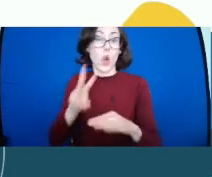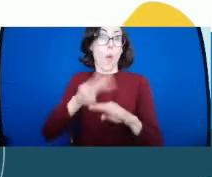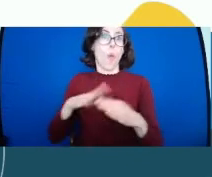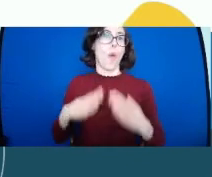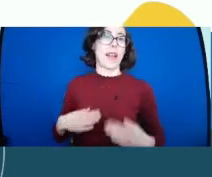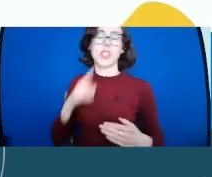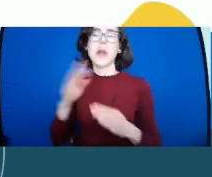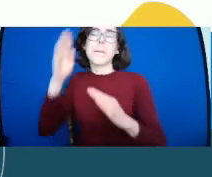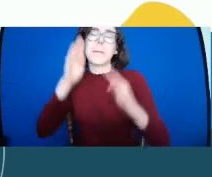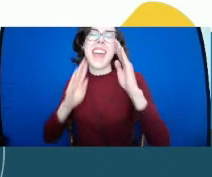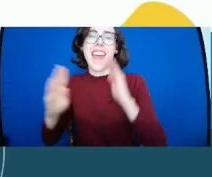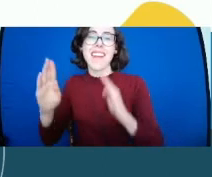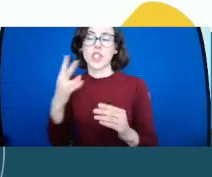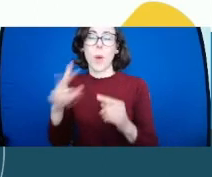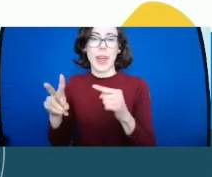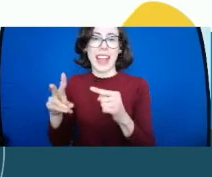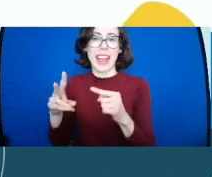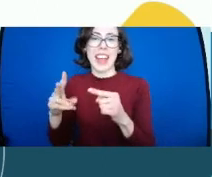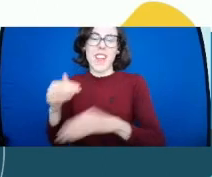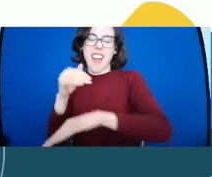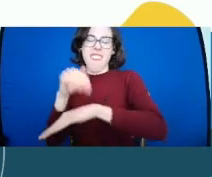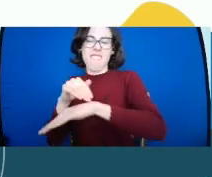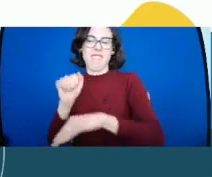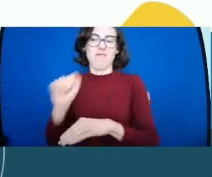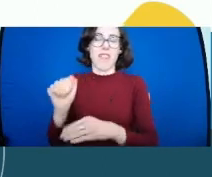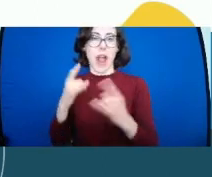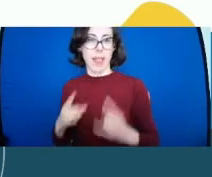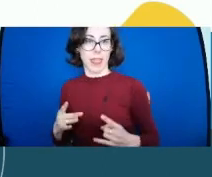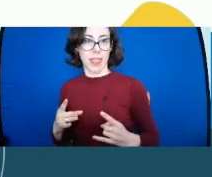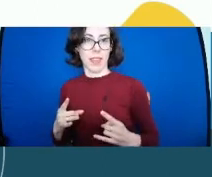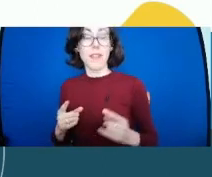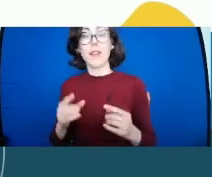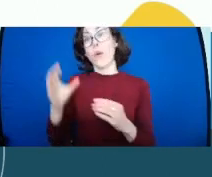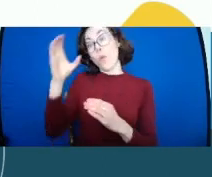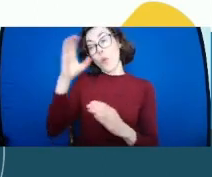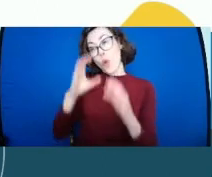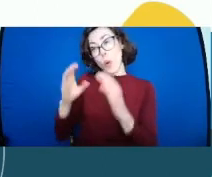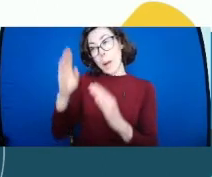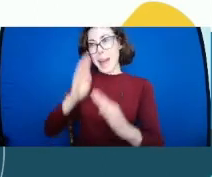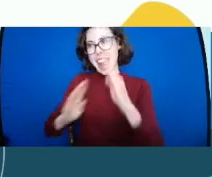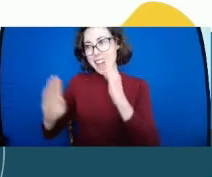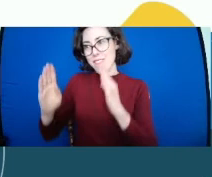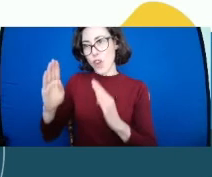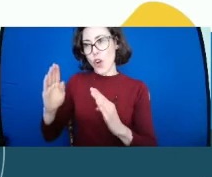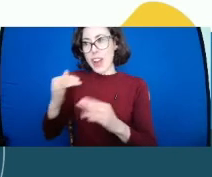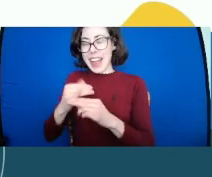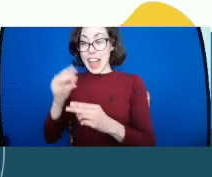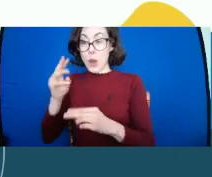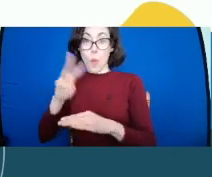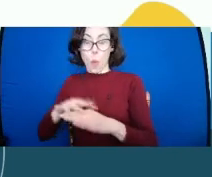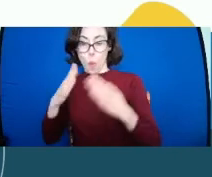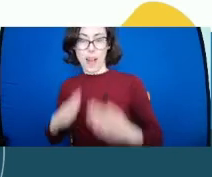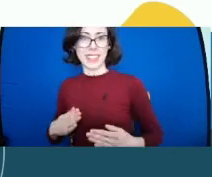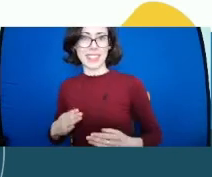a behavior that can impair their health. So what we're looking for are behaviors in wellness that can actually improve health. And there are many